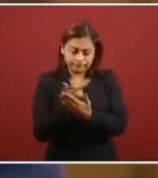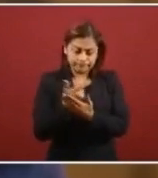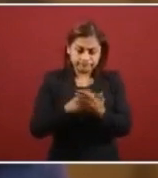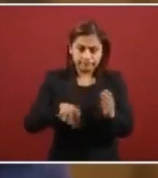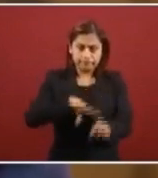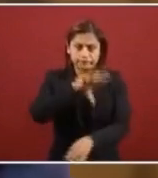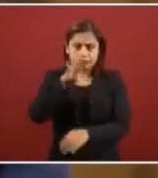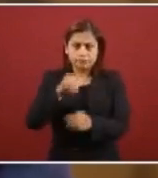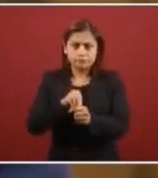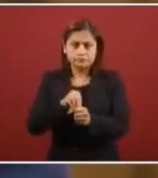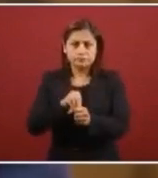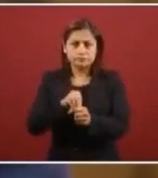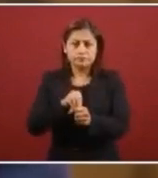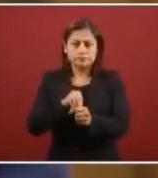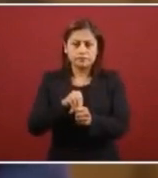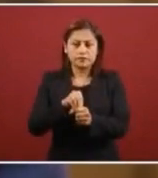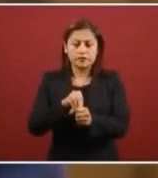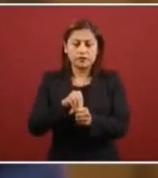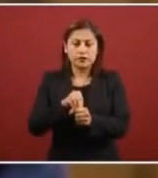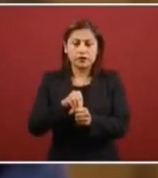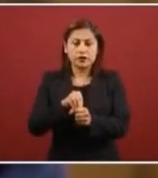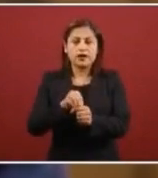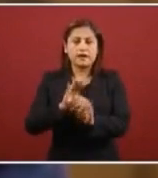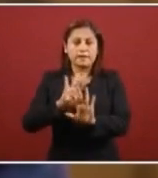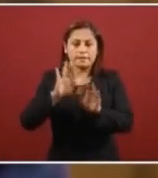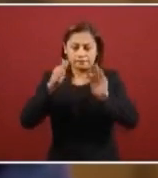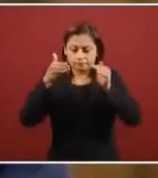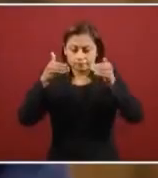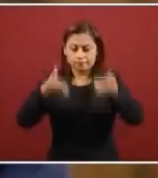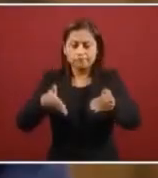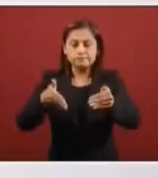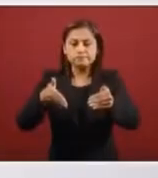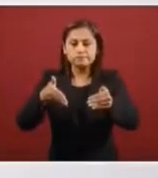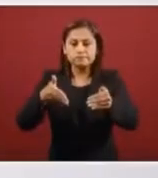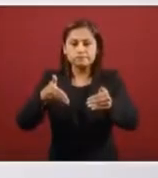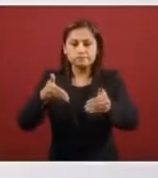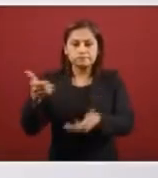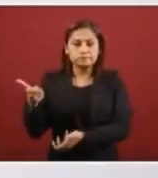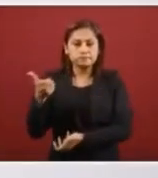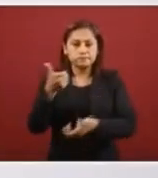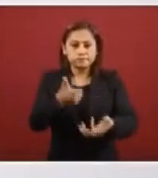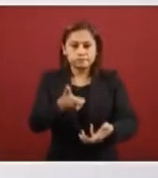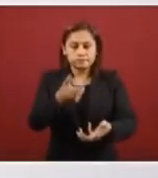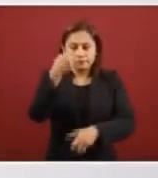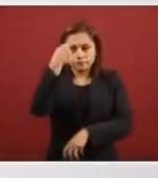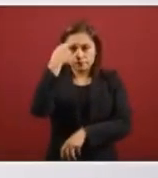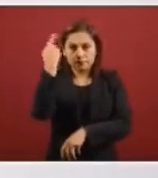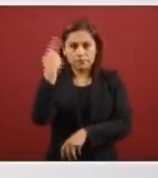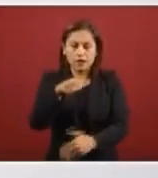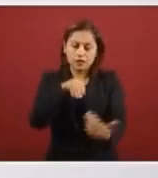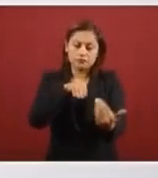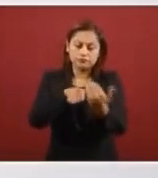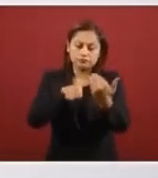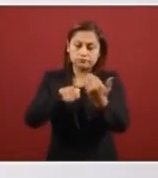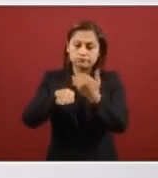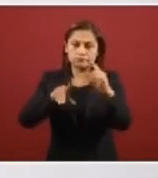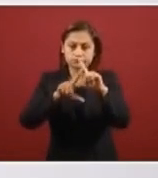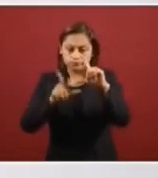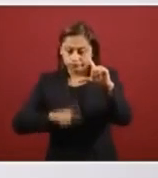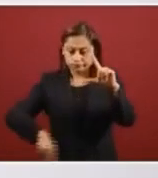20 million are destined to the conservation of the web